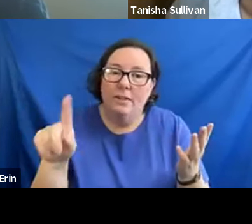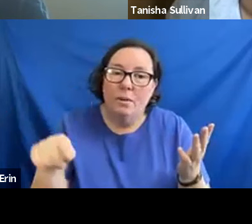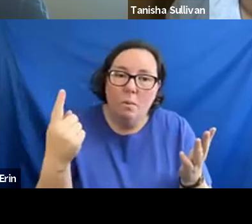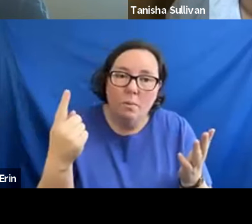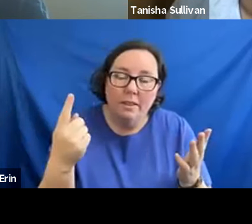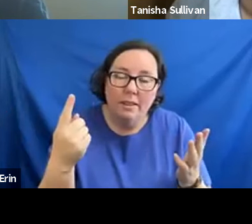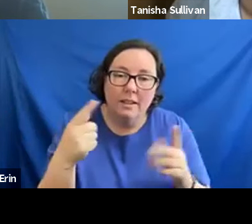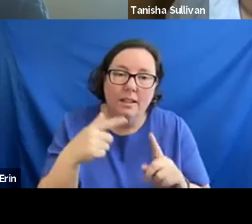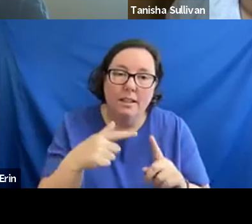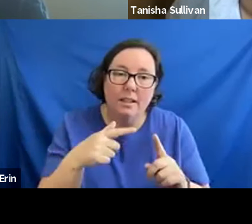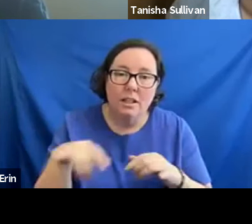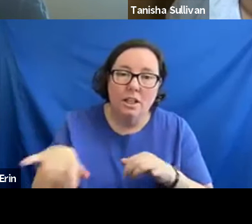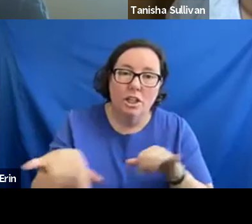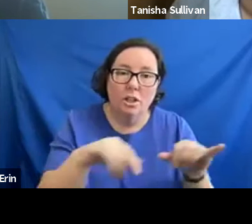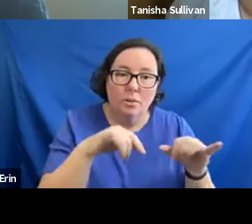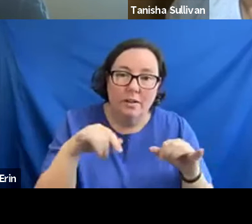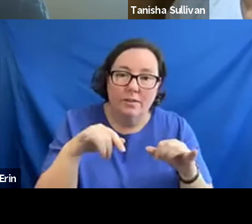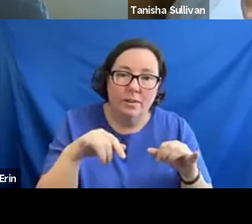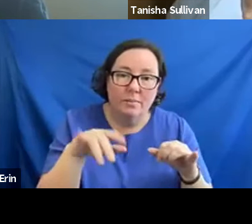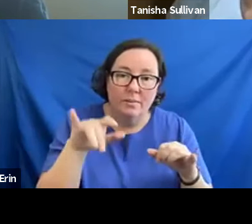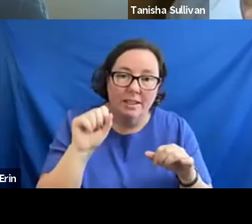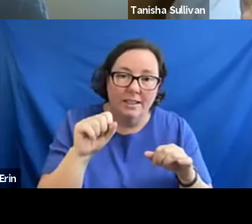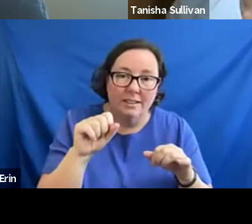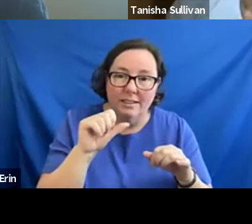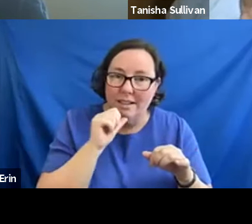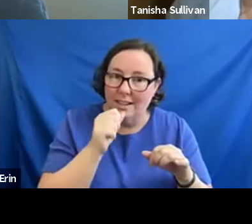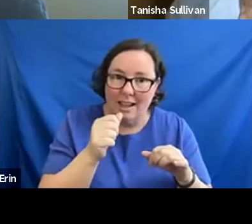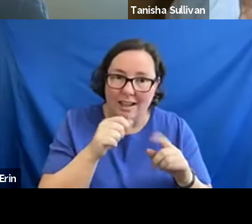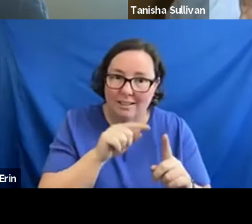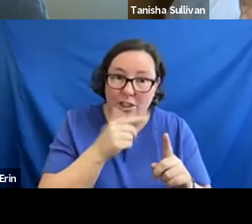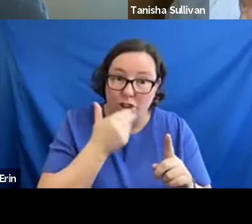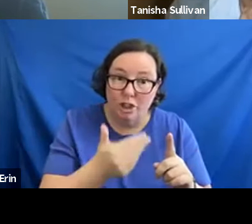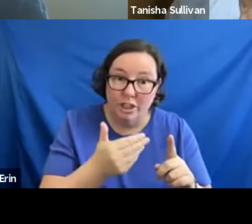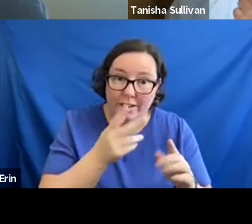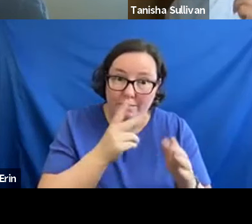is uniform is not very good,